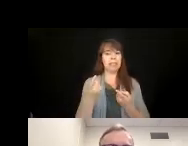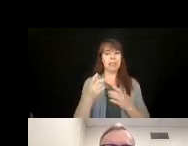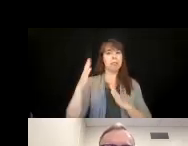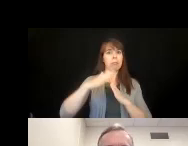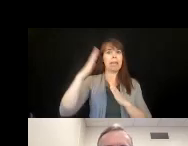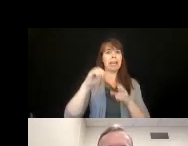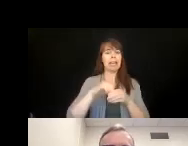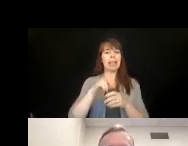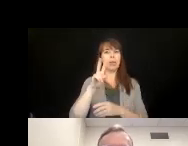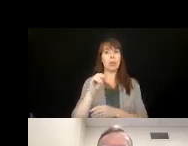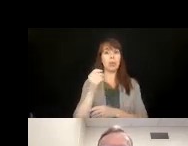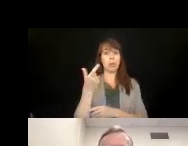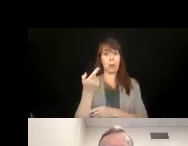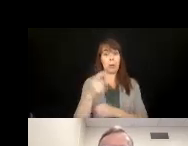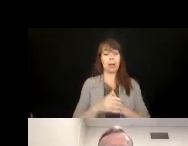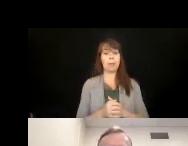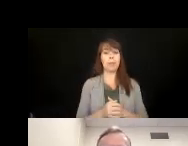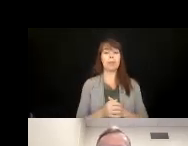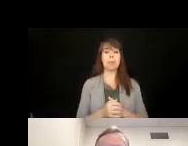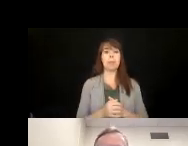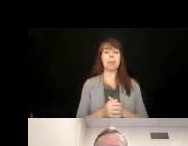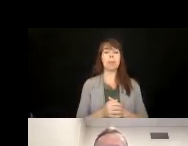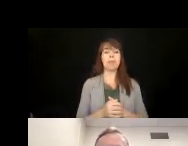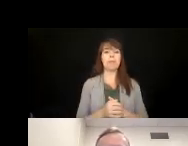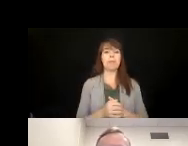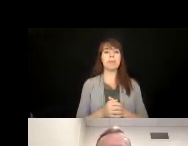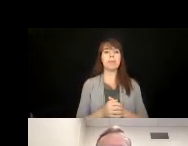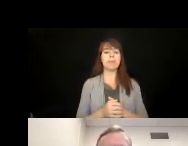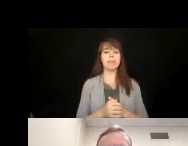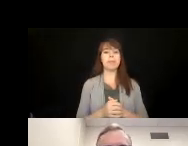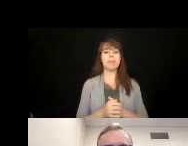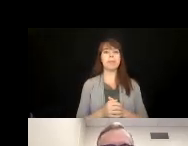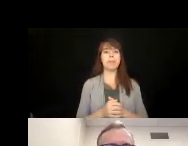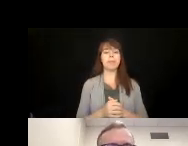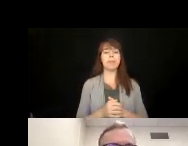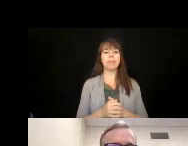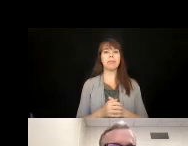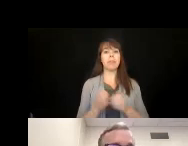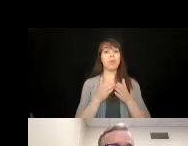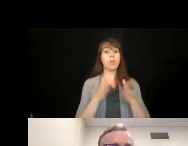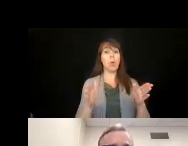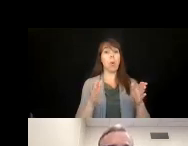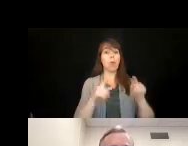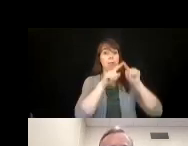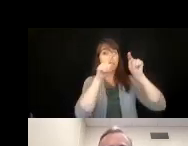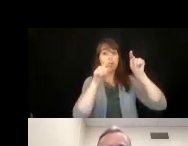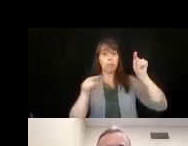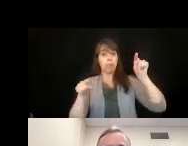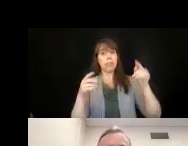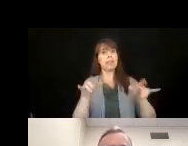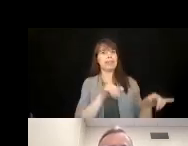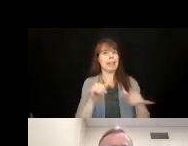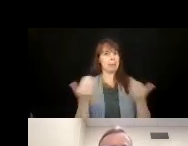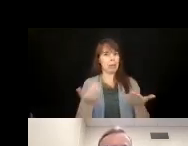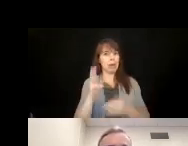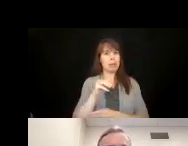March of 2021. Next slide, please. The overall trends are reflected here at Michigan Medicine, where as of this